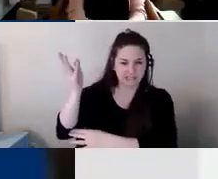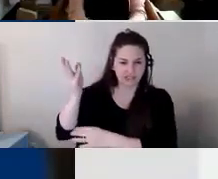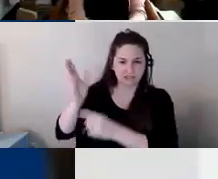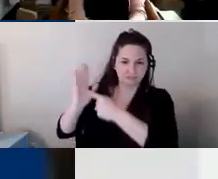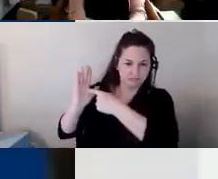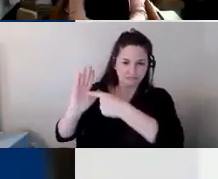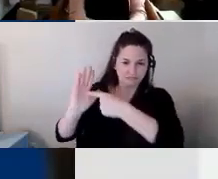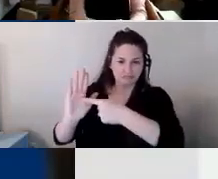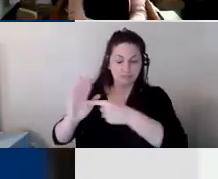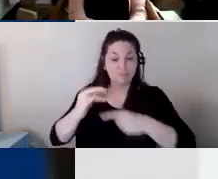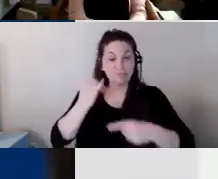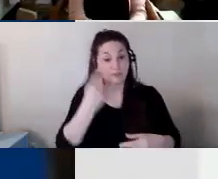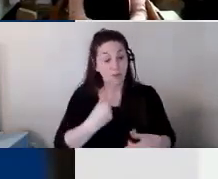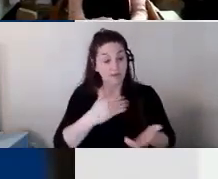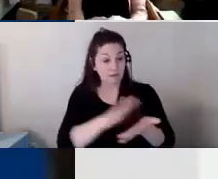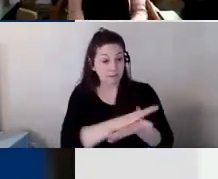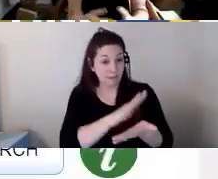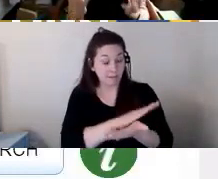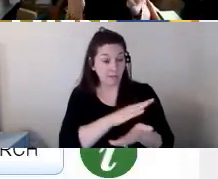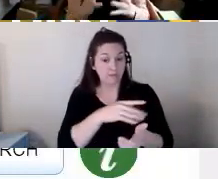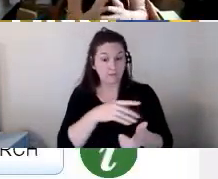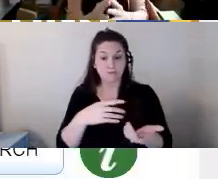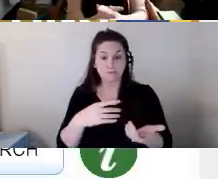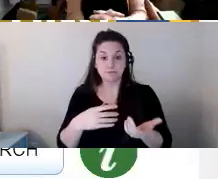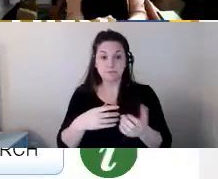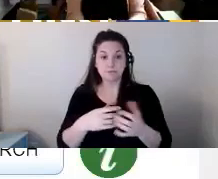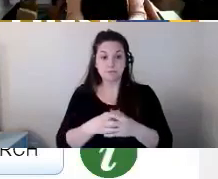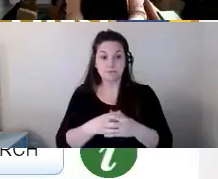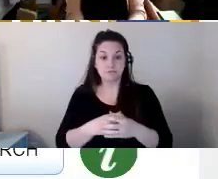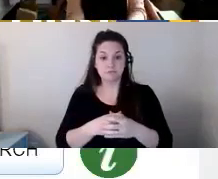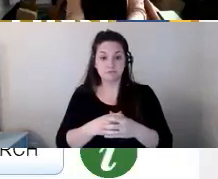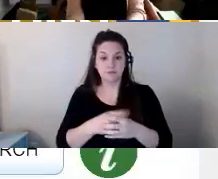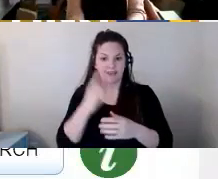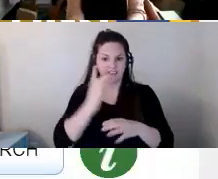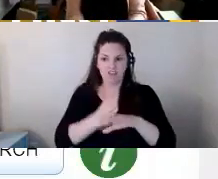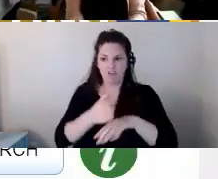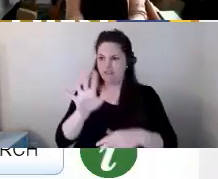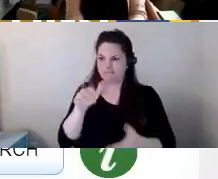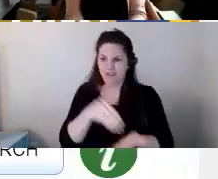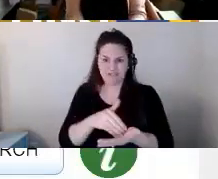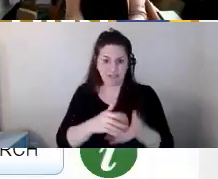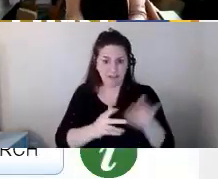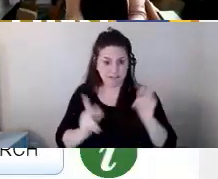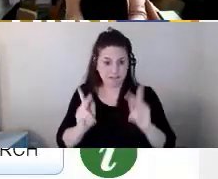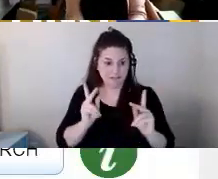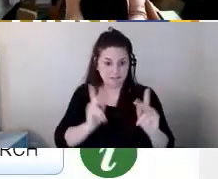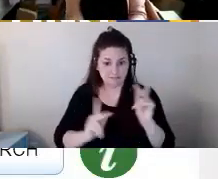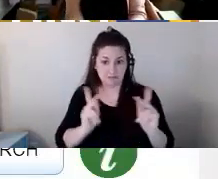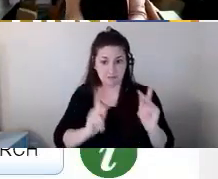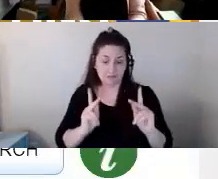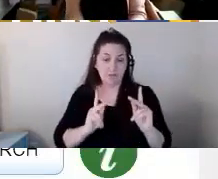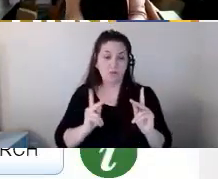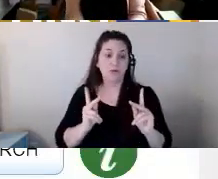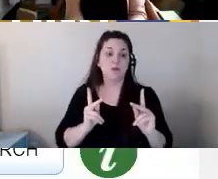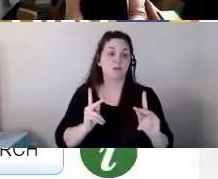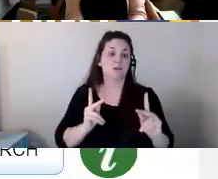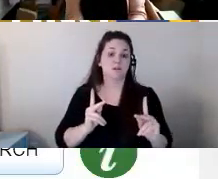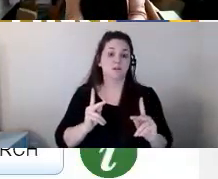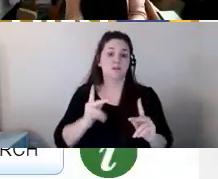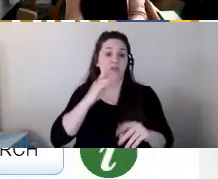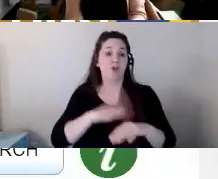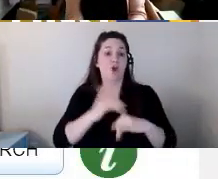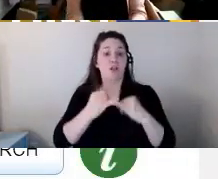a paper and more persons, I think we hit well over 5,000 persons are in the online